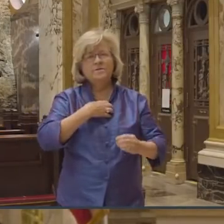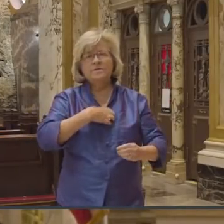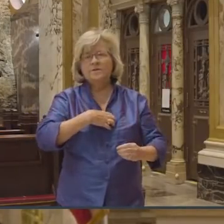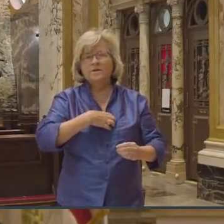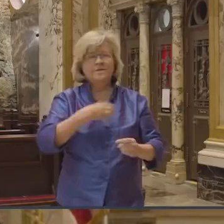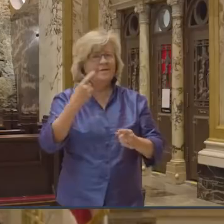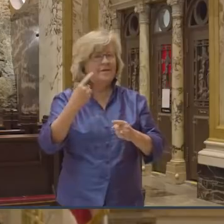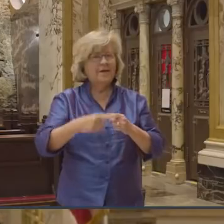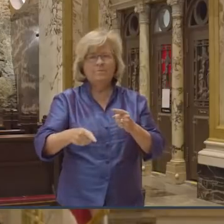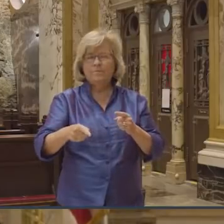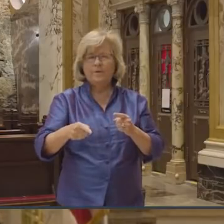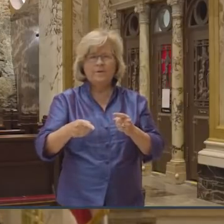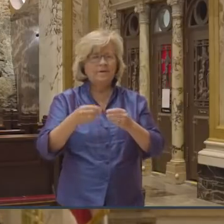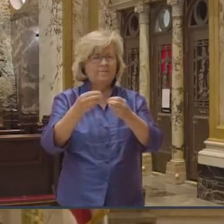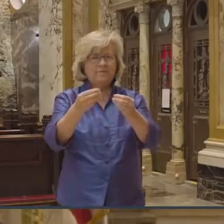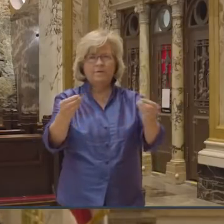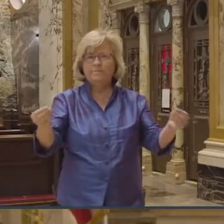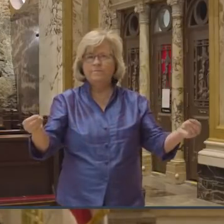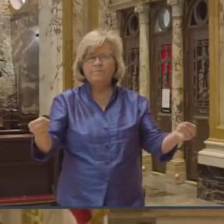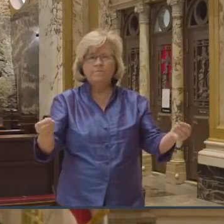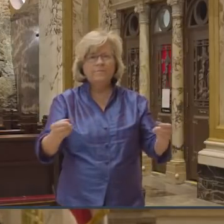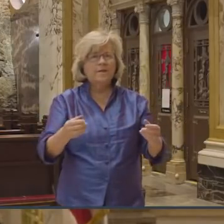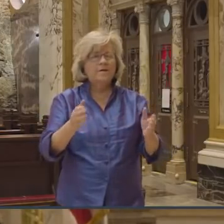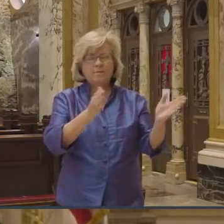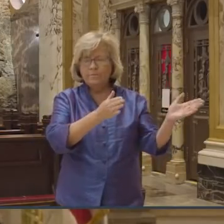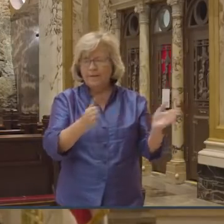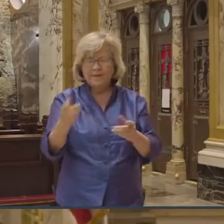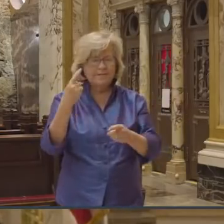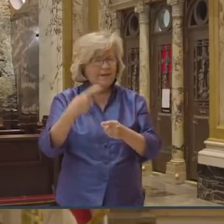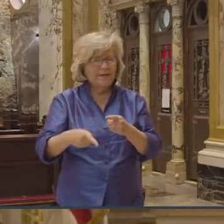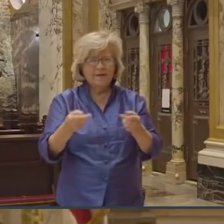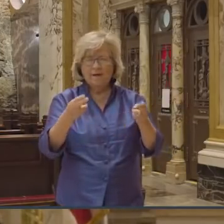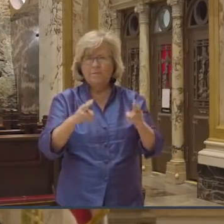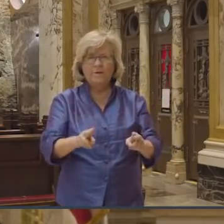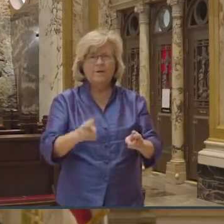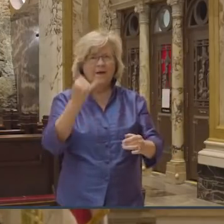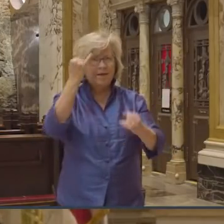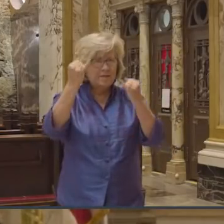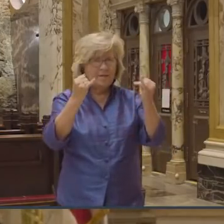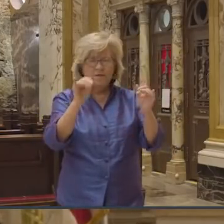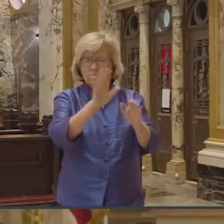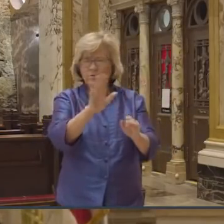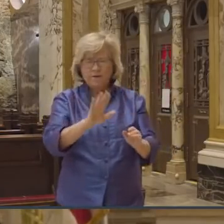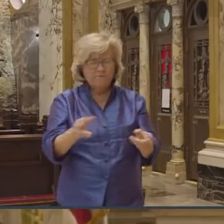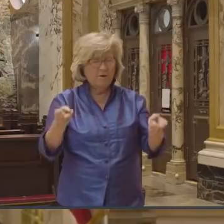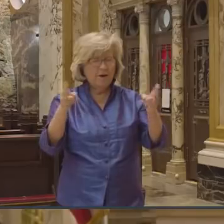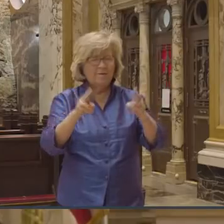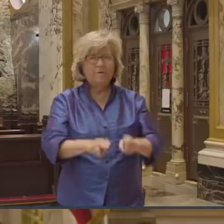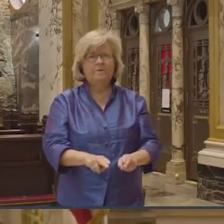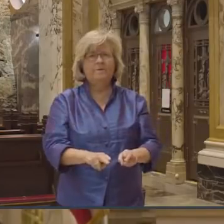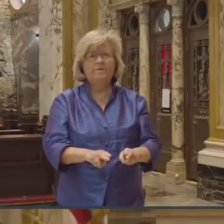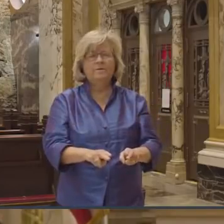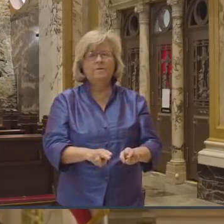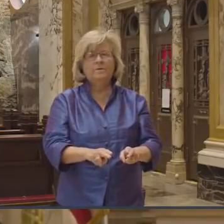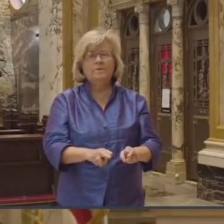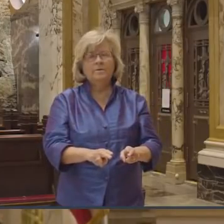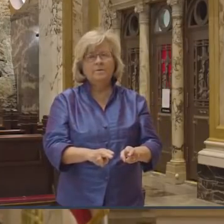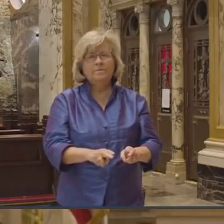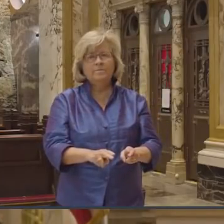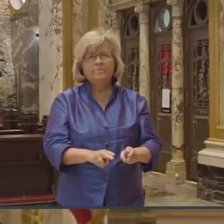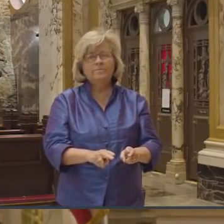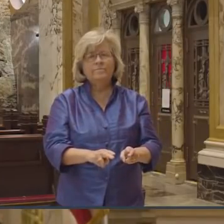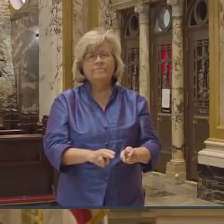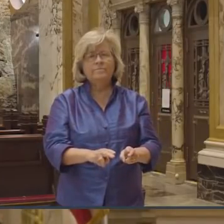can't be fulfilled, plans that can't be carried out, ideas that will never be what we hoped for.